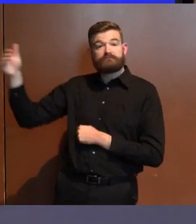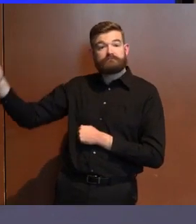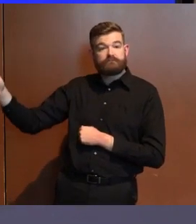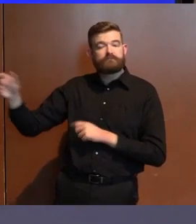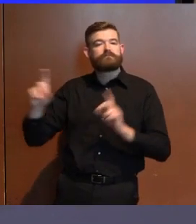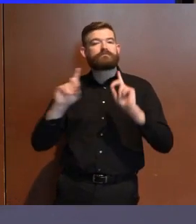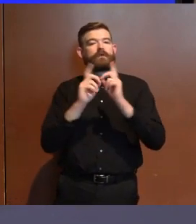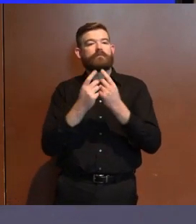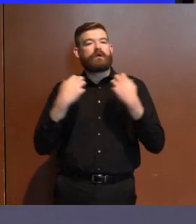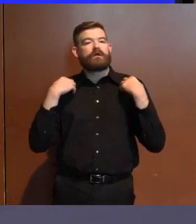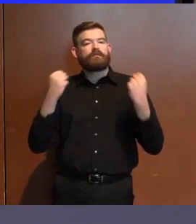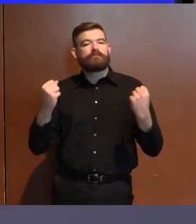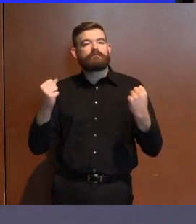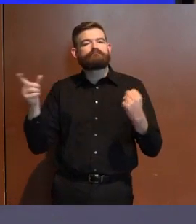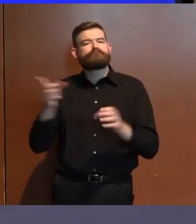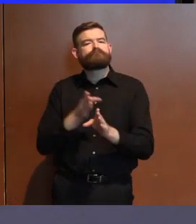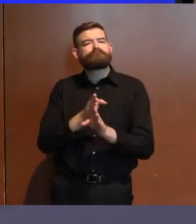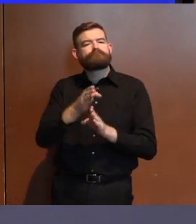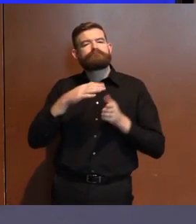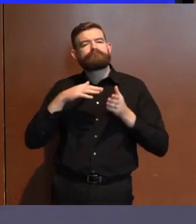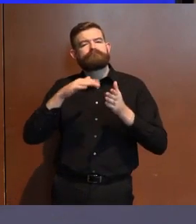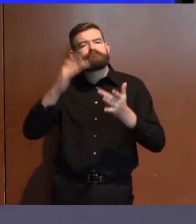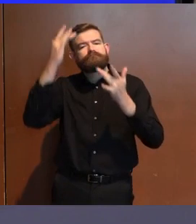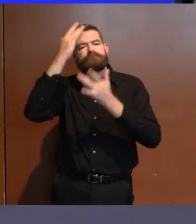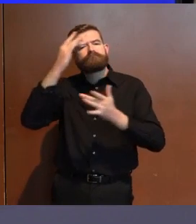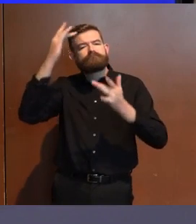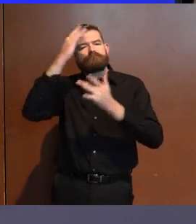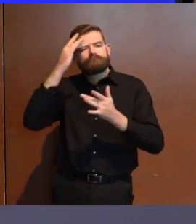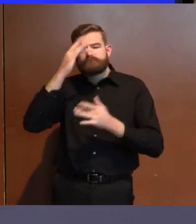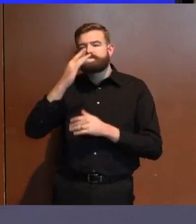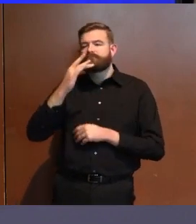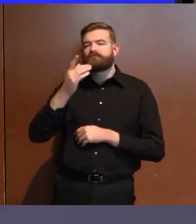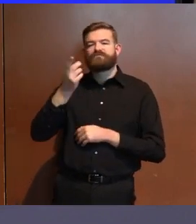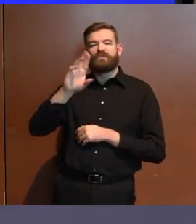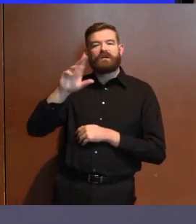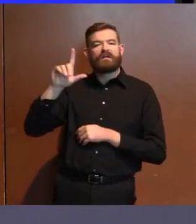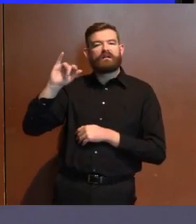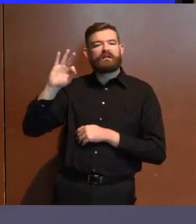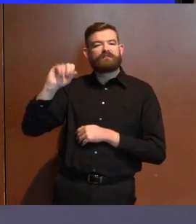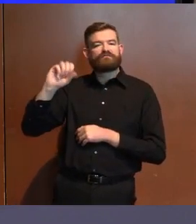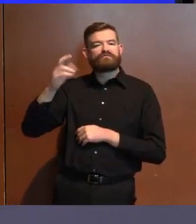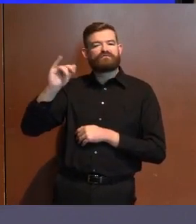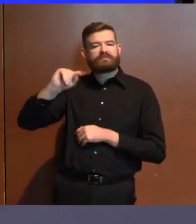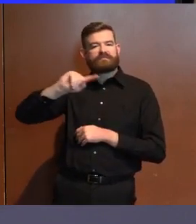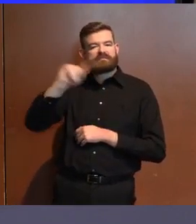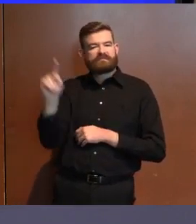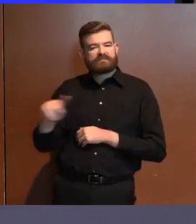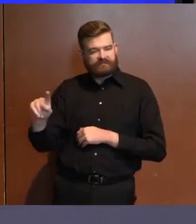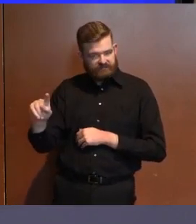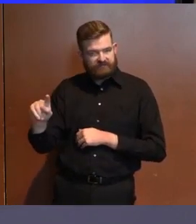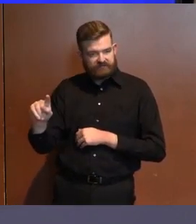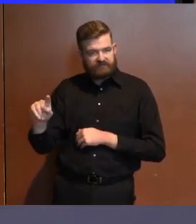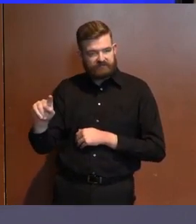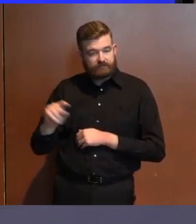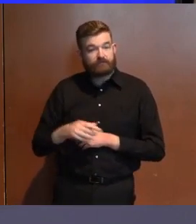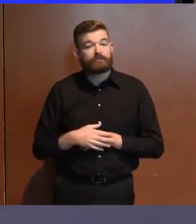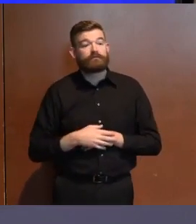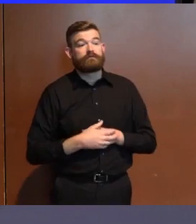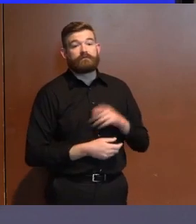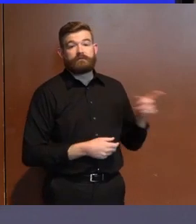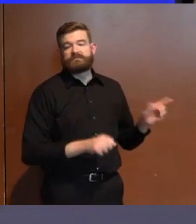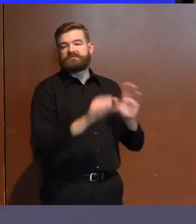Disease Service Medical Director, Dr. Ed Lifshitz. Dr. Lifshitz, good to have you with us back. To my left, State Police Superintendent